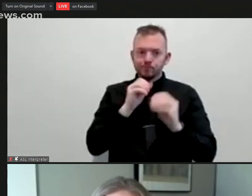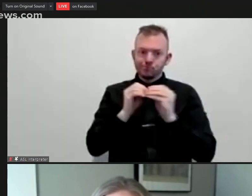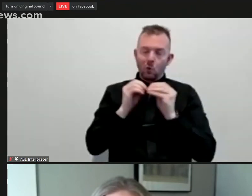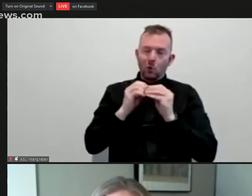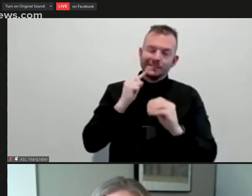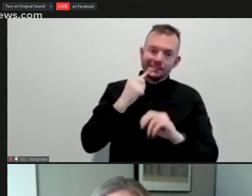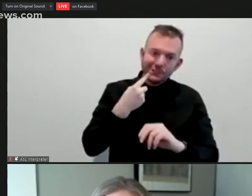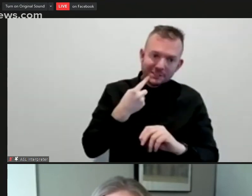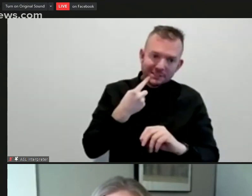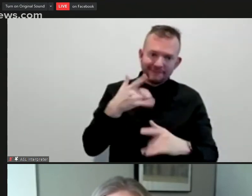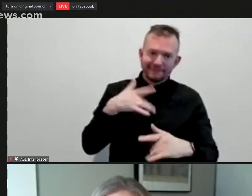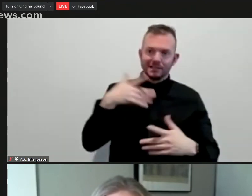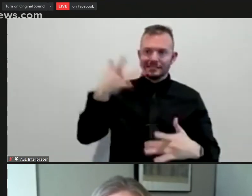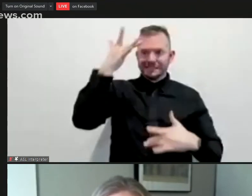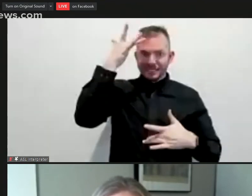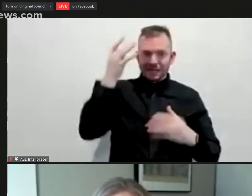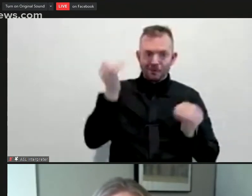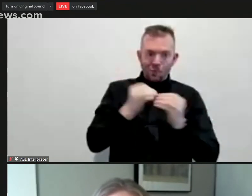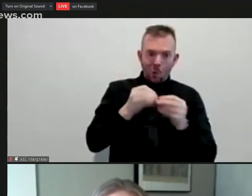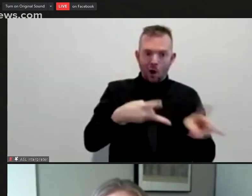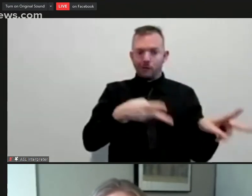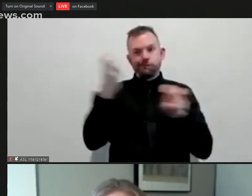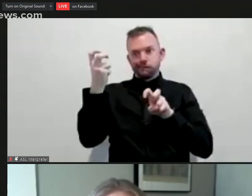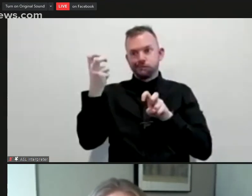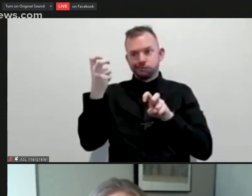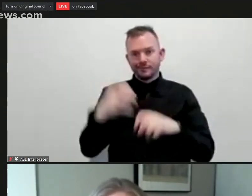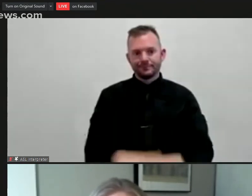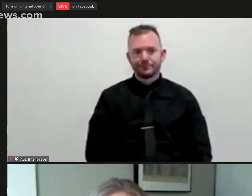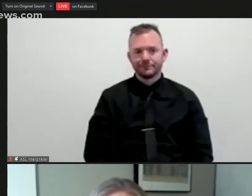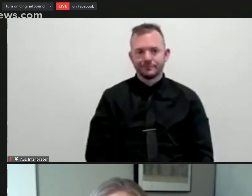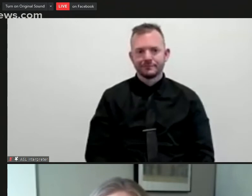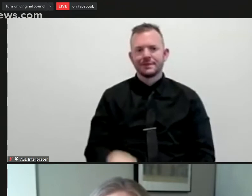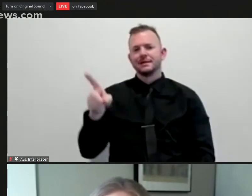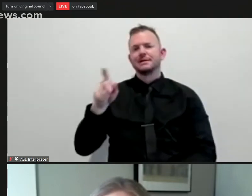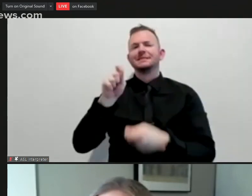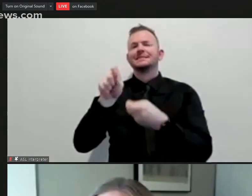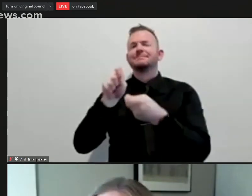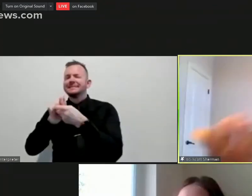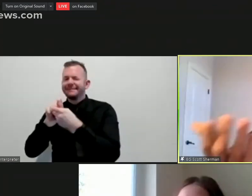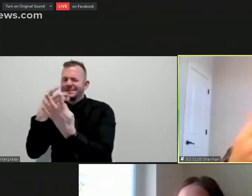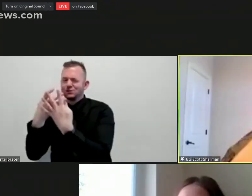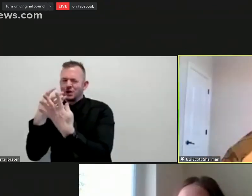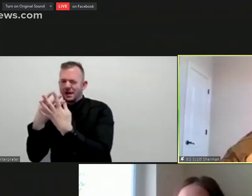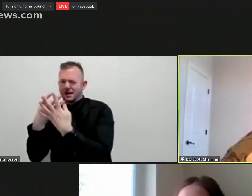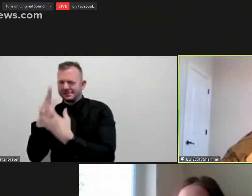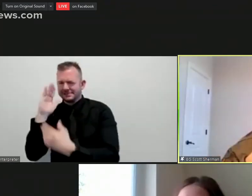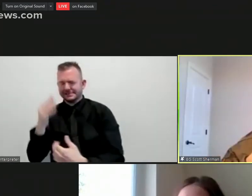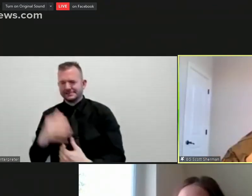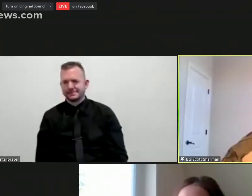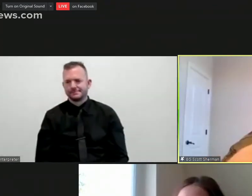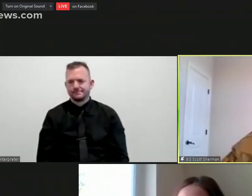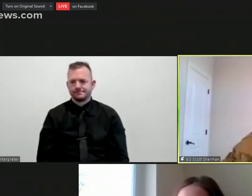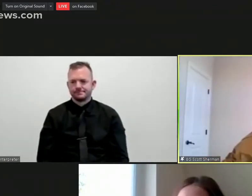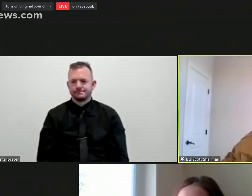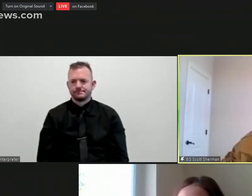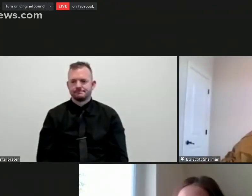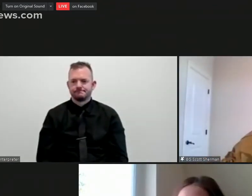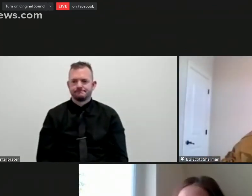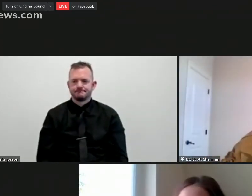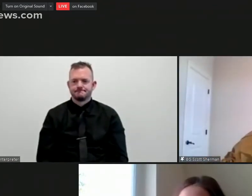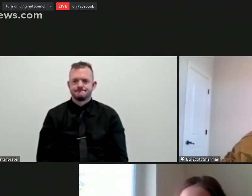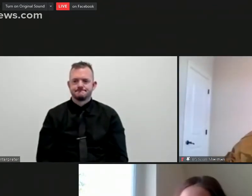Scott, did you want to do, or did you want me to take that? Go ahead, Kevin, and I'll add in if there's anything.